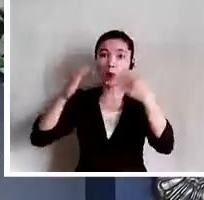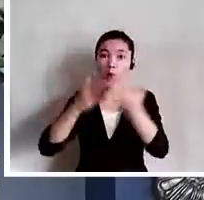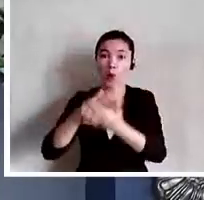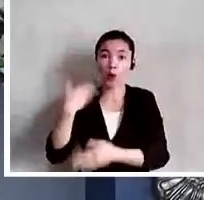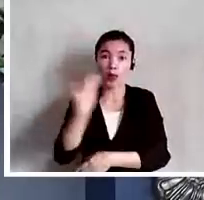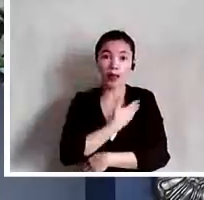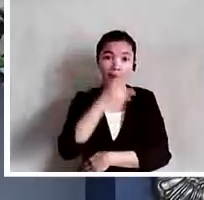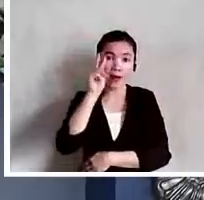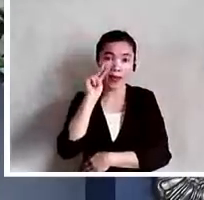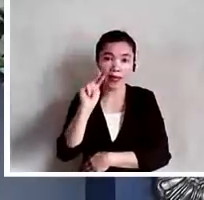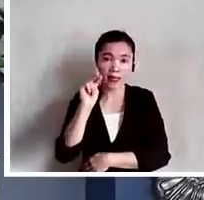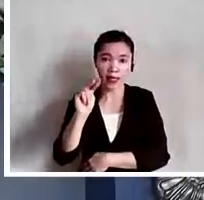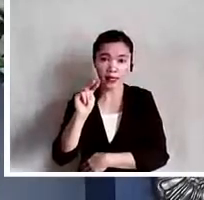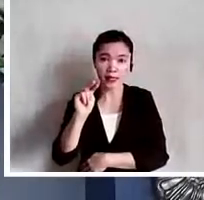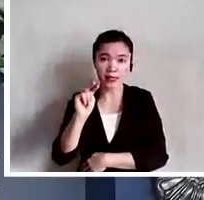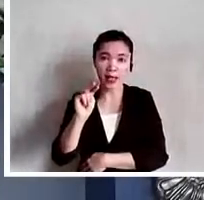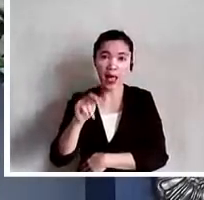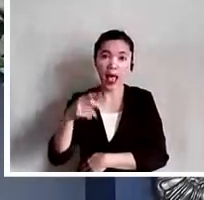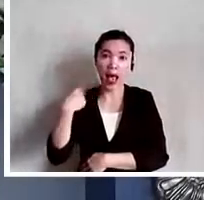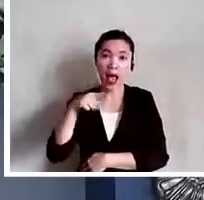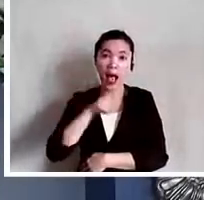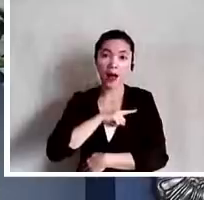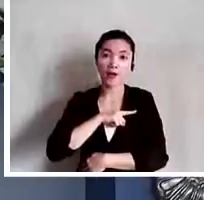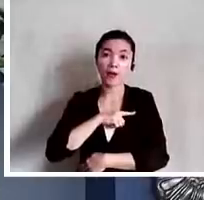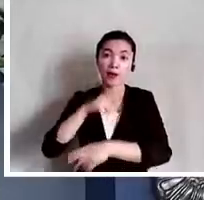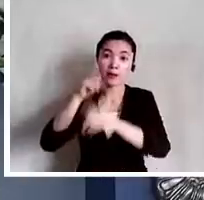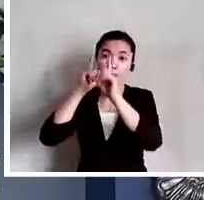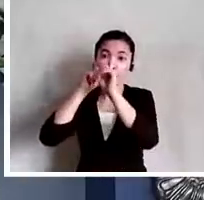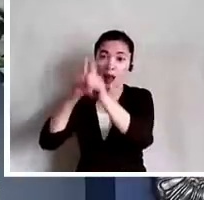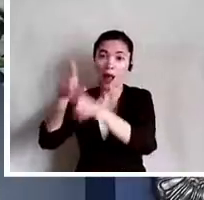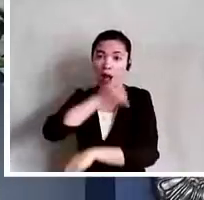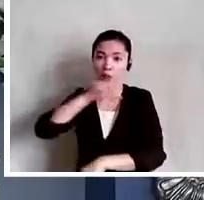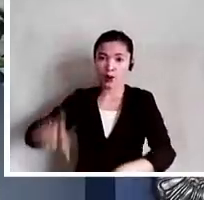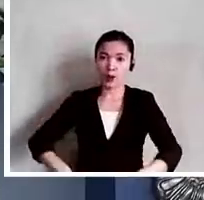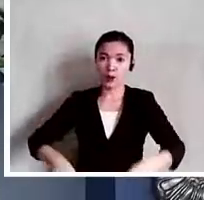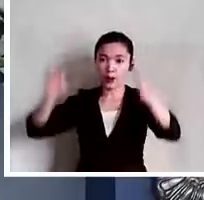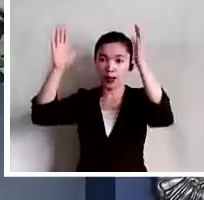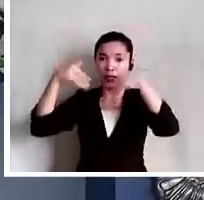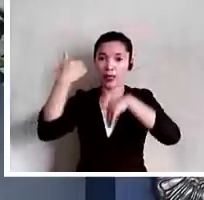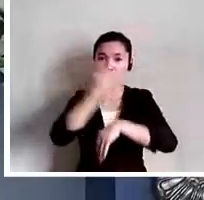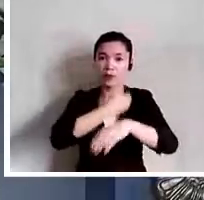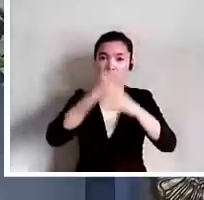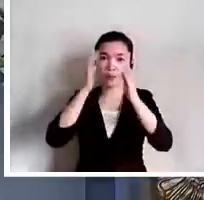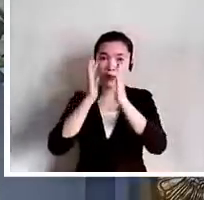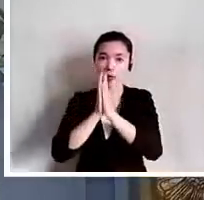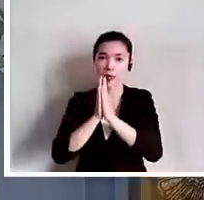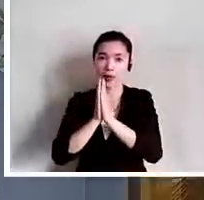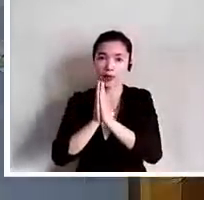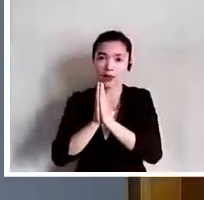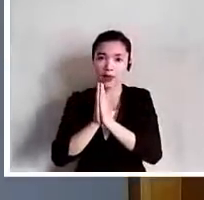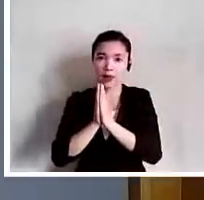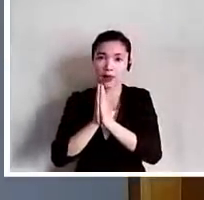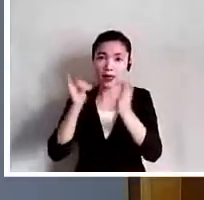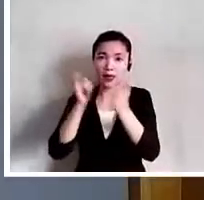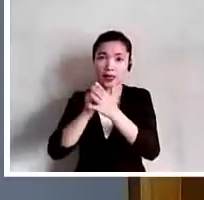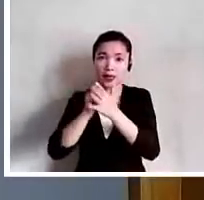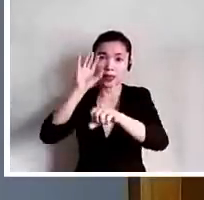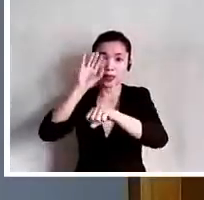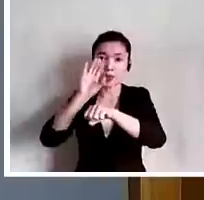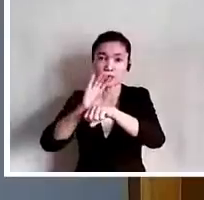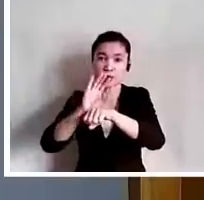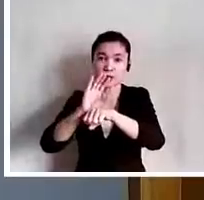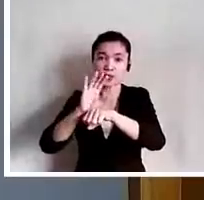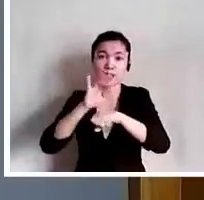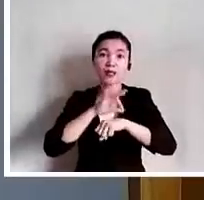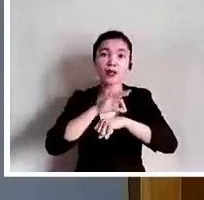we say, Lord, hear our prayer. Lord, hear our prayer. That the church on earth may continue